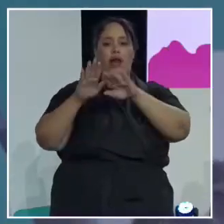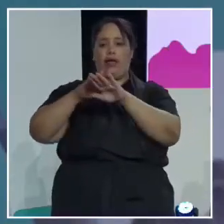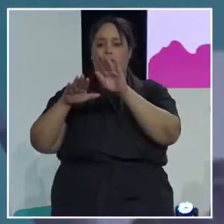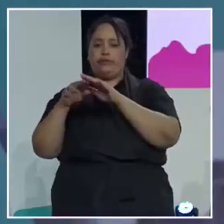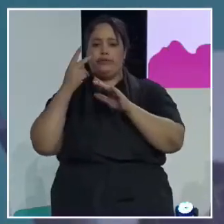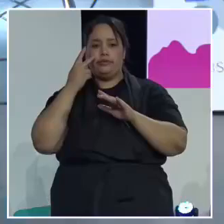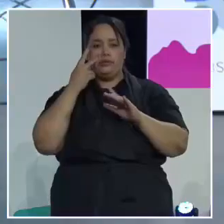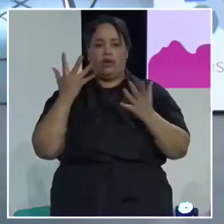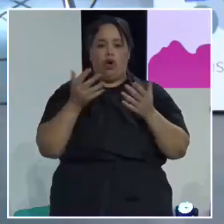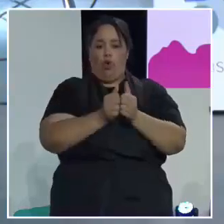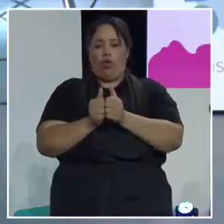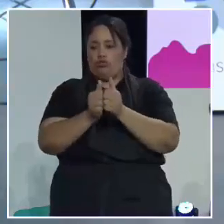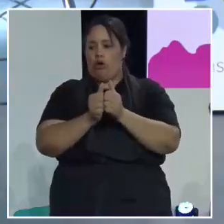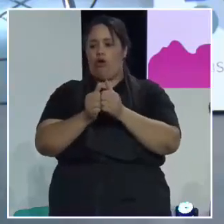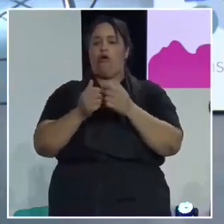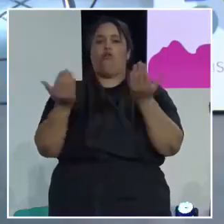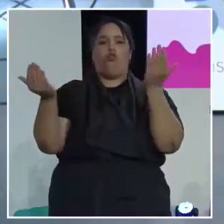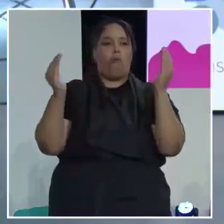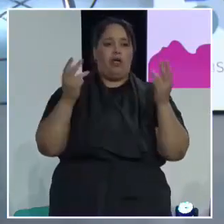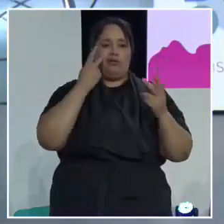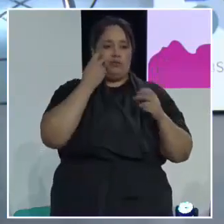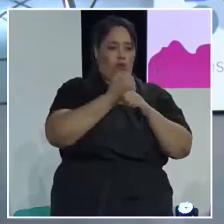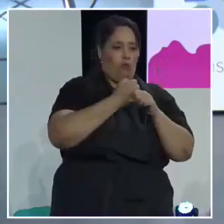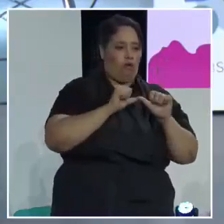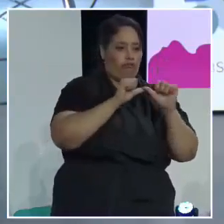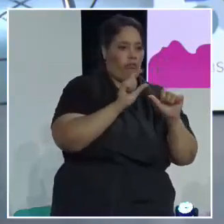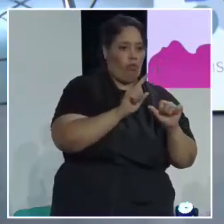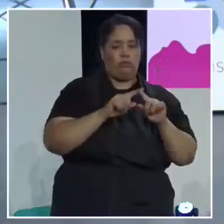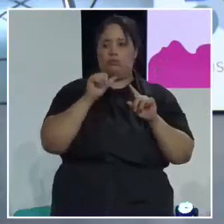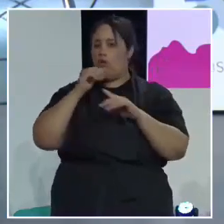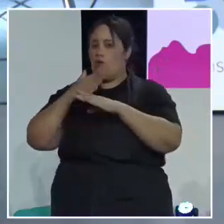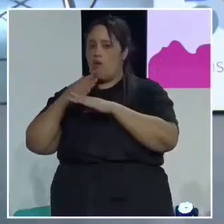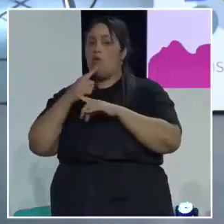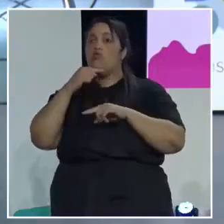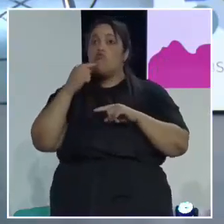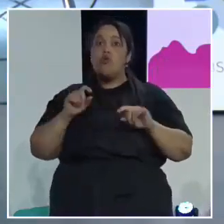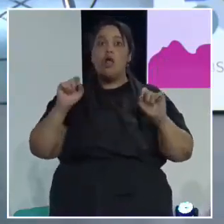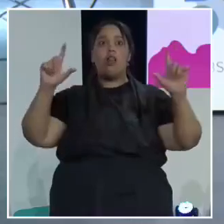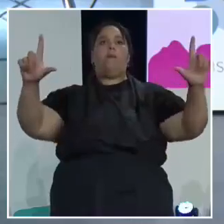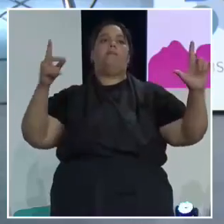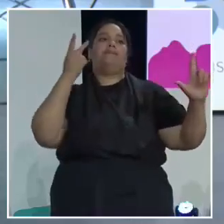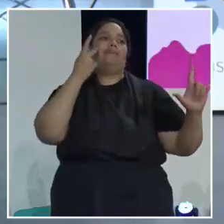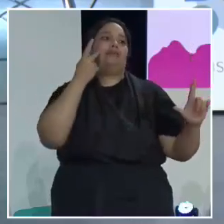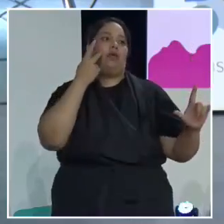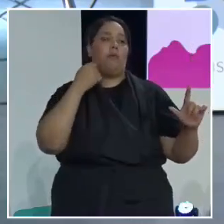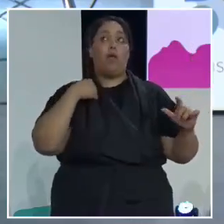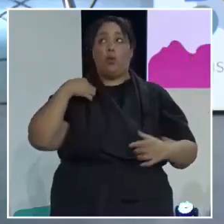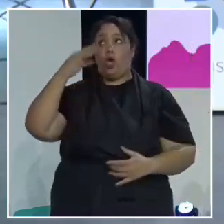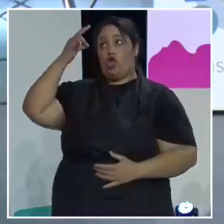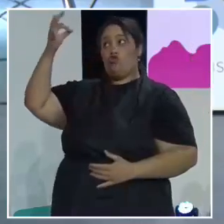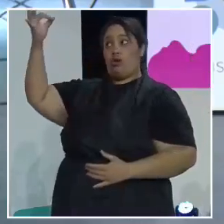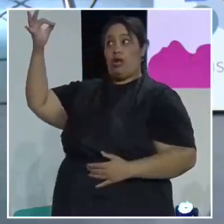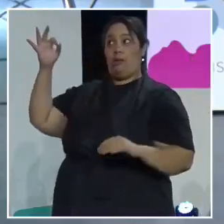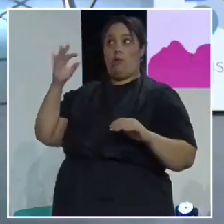sub-coalitions, see what's working, what's not working, see the reality of it, also beyond what we can dream of